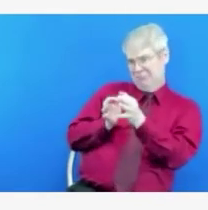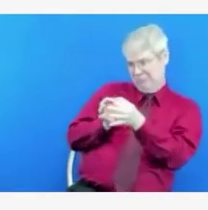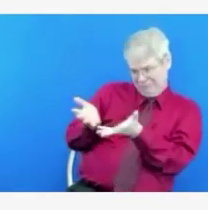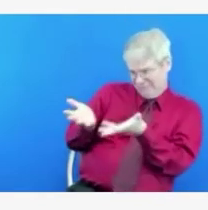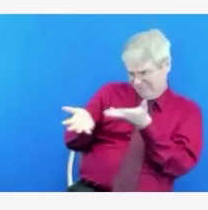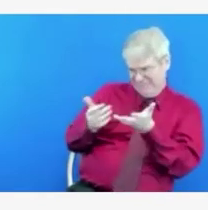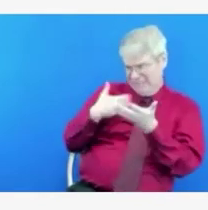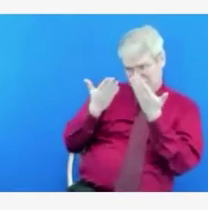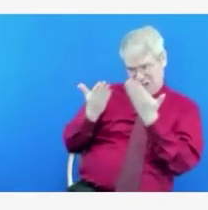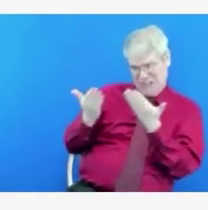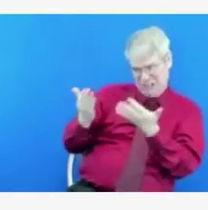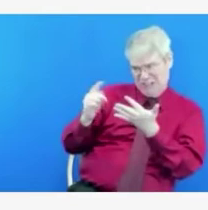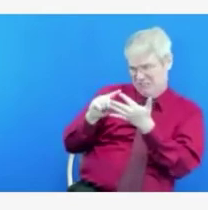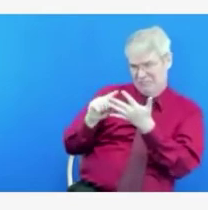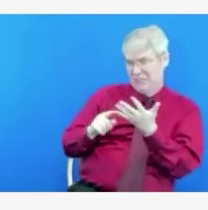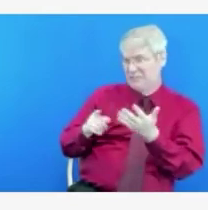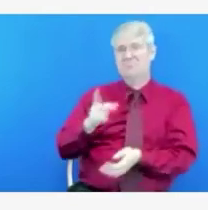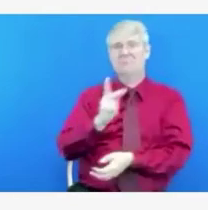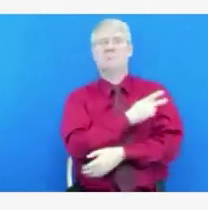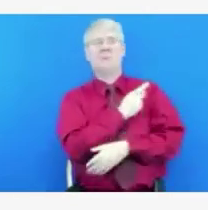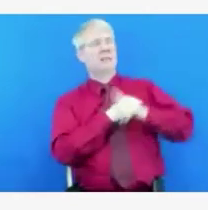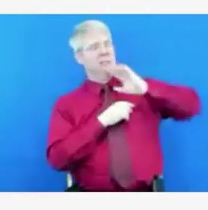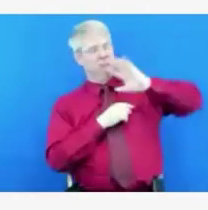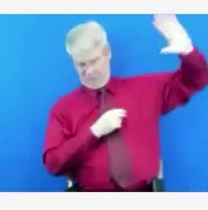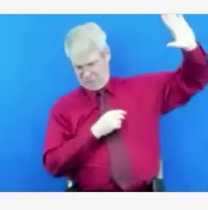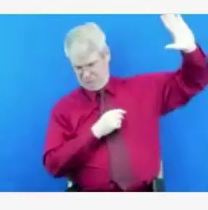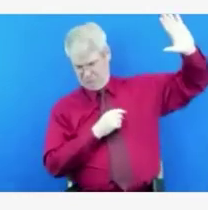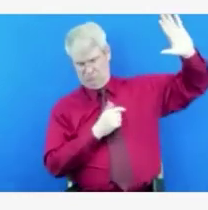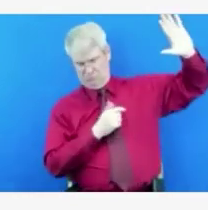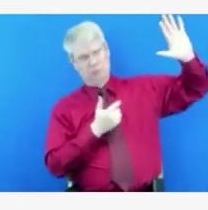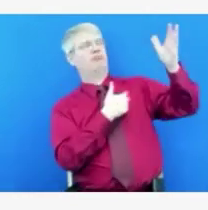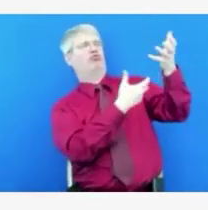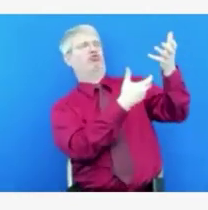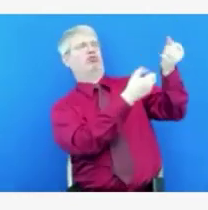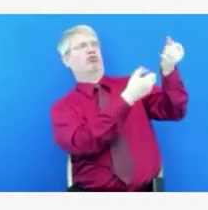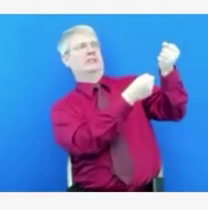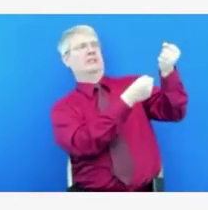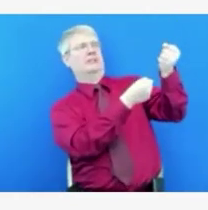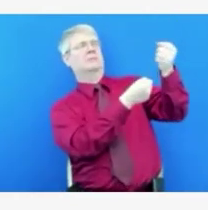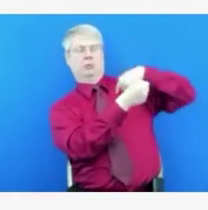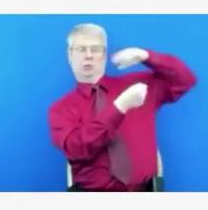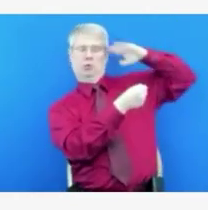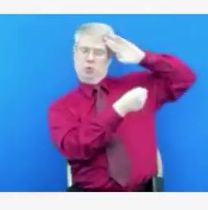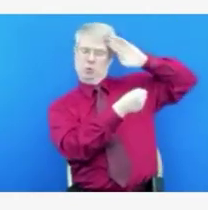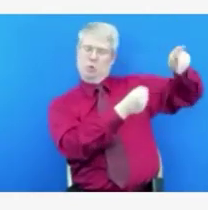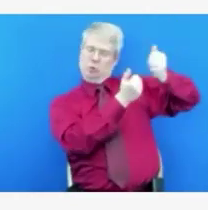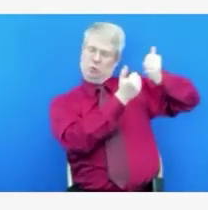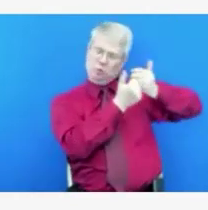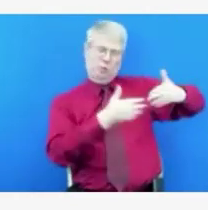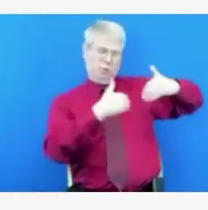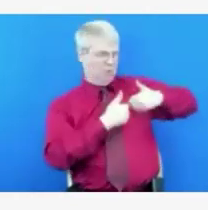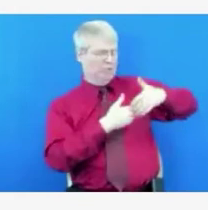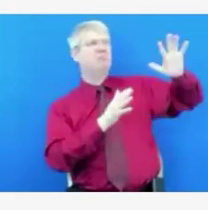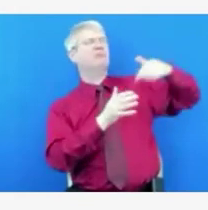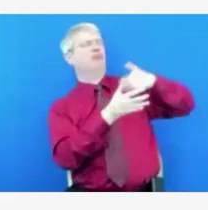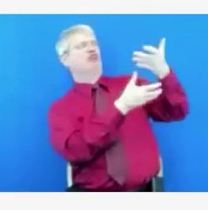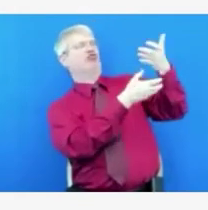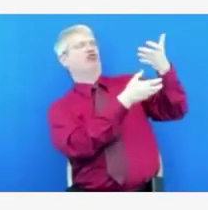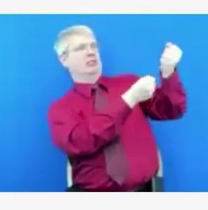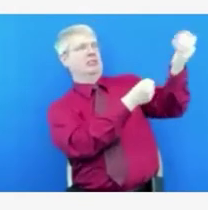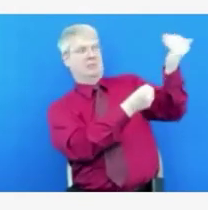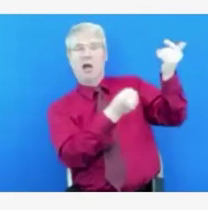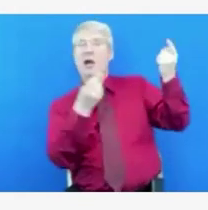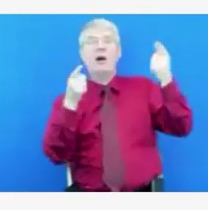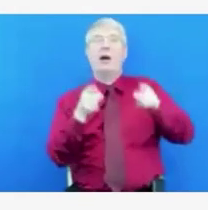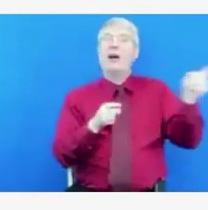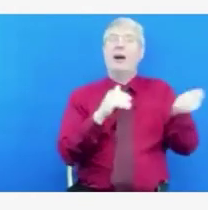Yeah. Thank you, Dr. Nemerson, for addressing that. And from a department standpoint, certainly I'm going to echo what Dr. Nemerson said about continuing